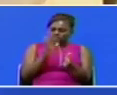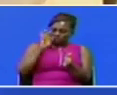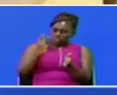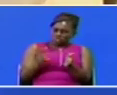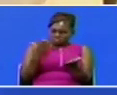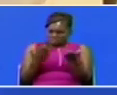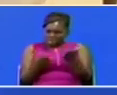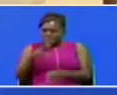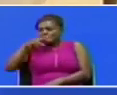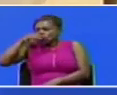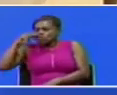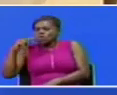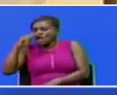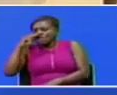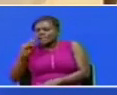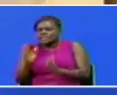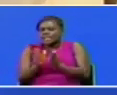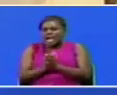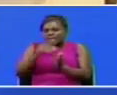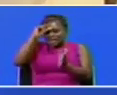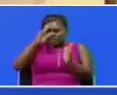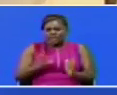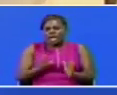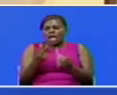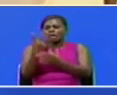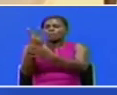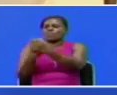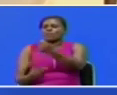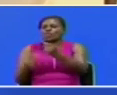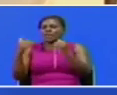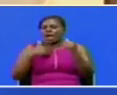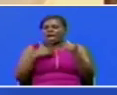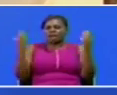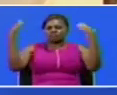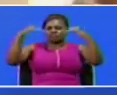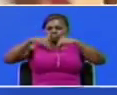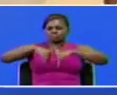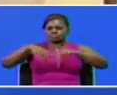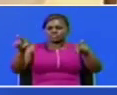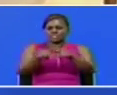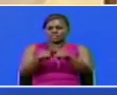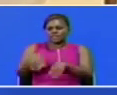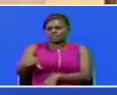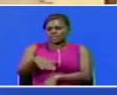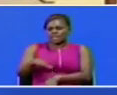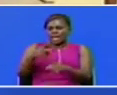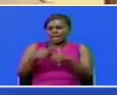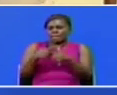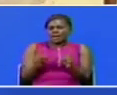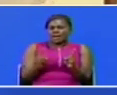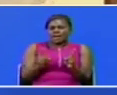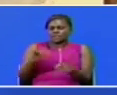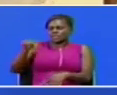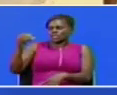point Mudavadi and Joho will be making a joint meeting. That is, of course, a point that many will be looking forward. But, of course, we've had Joho